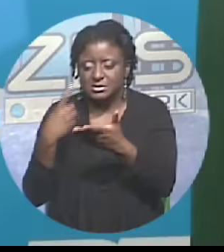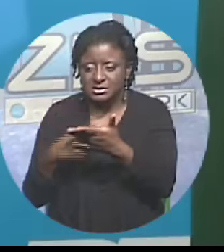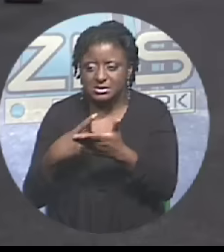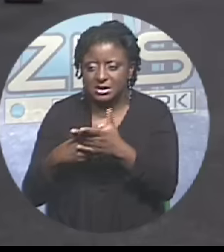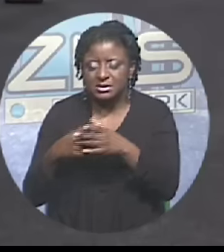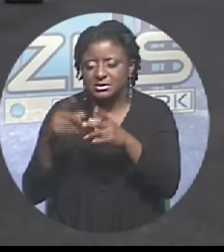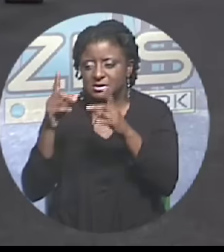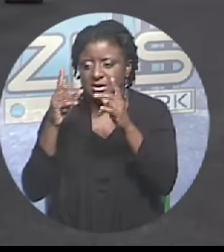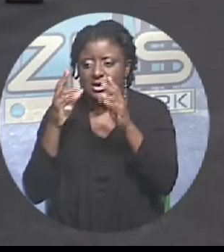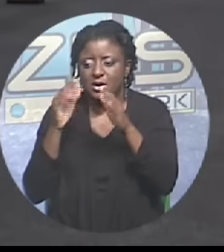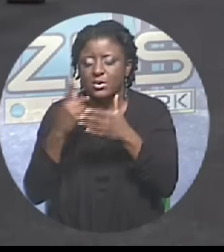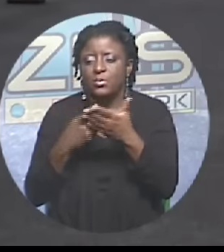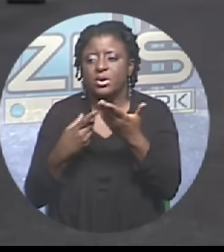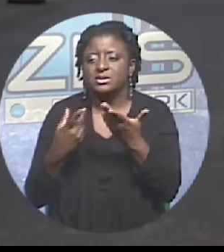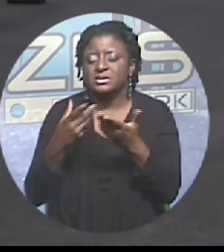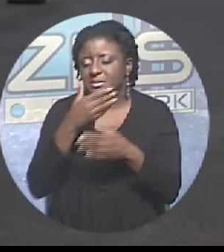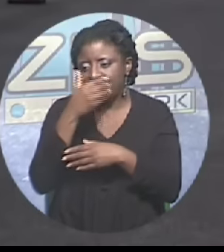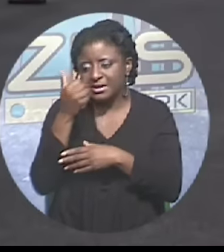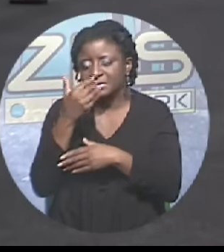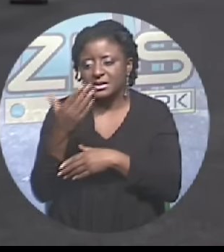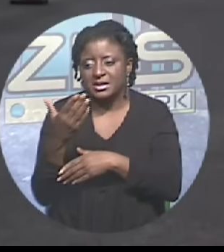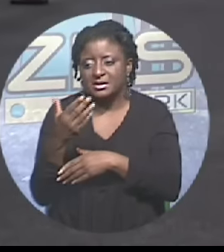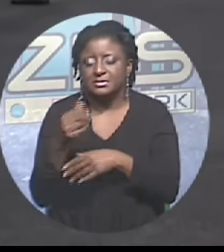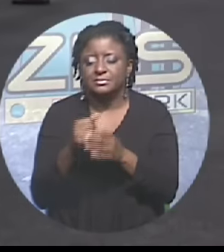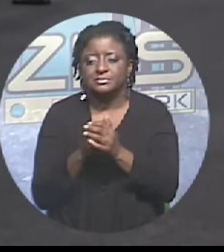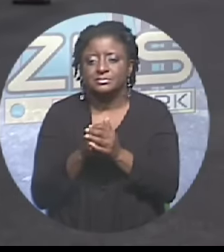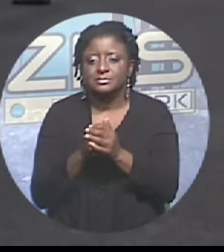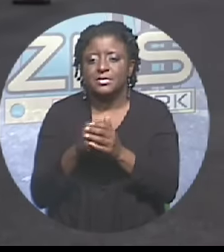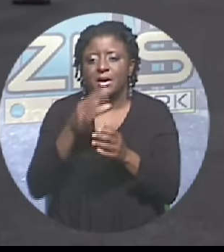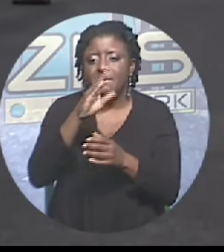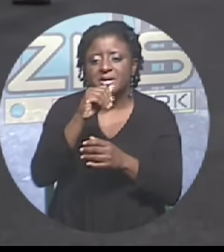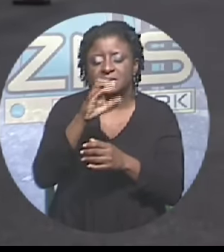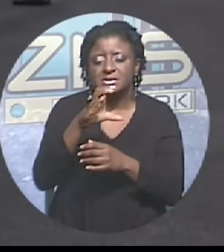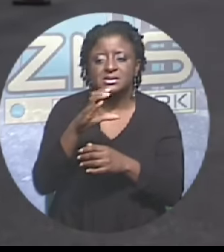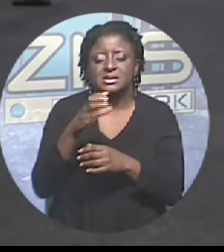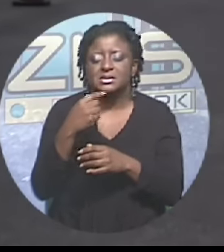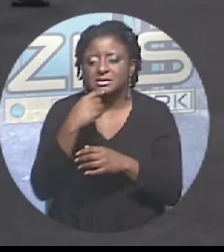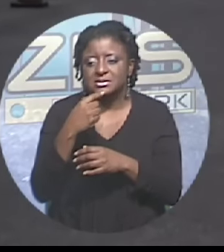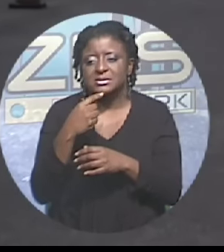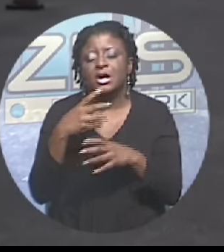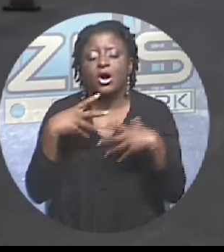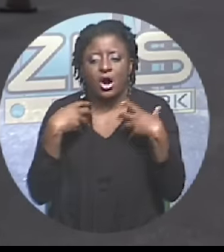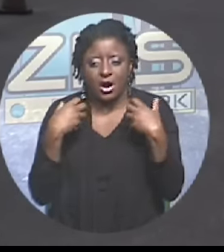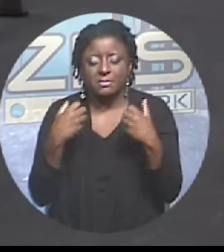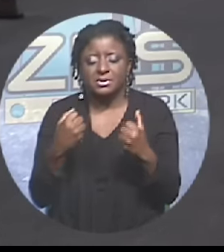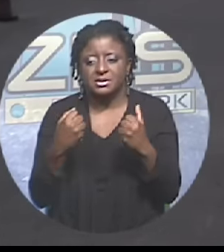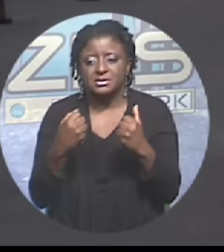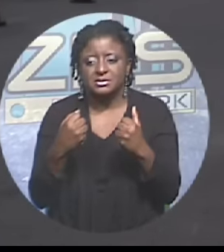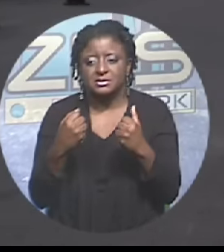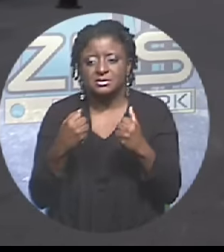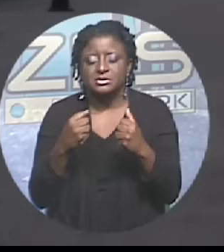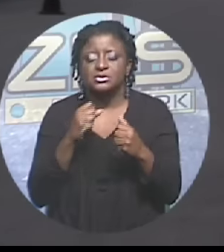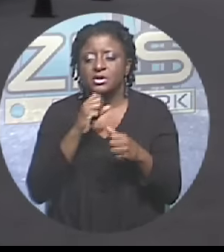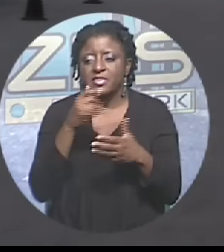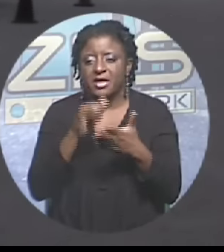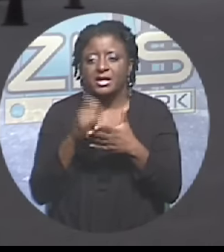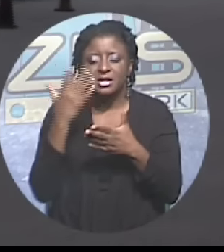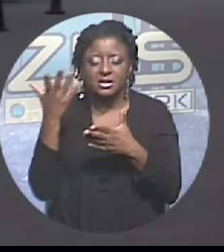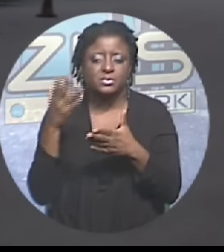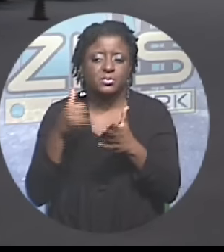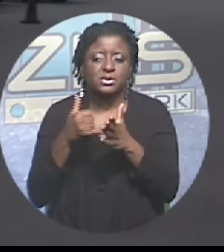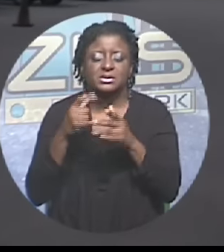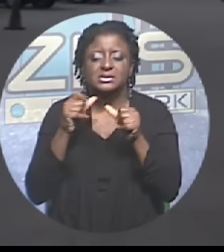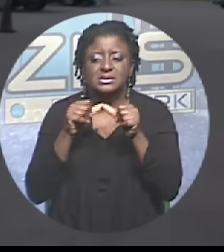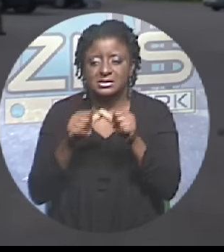demand is. Williams says BTC is confident it will remain competitive, and that will begin by winning the hearts of residents through community